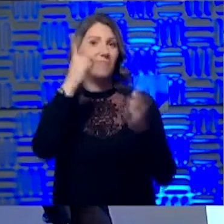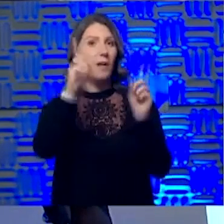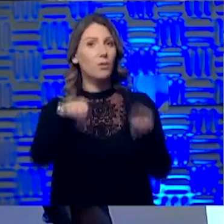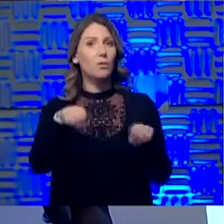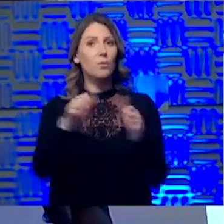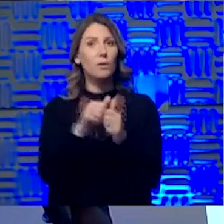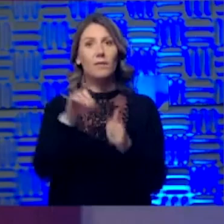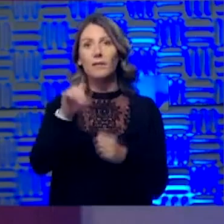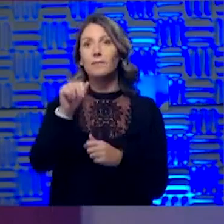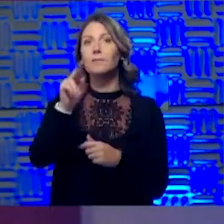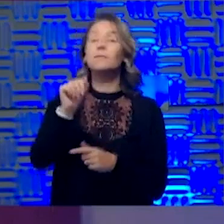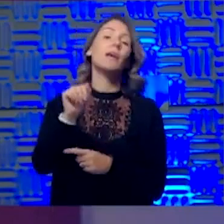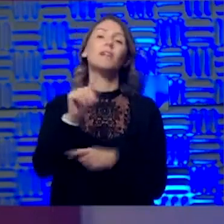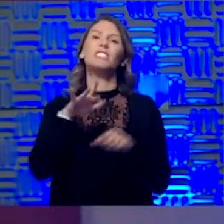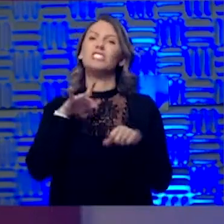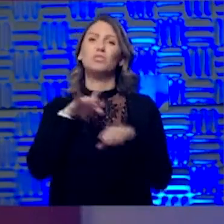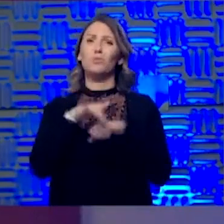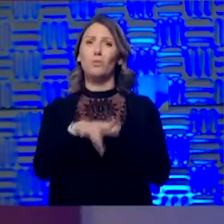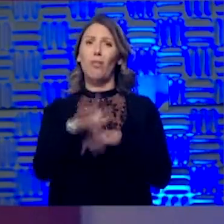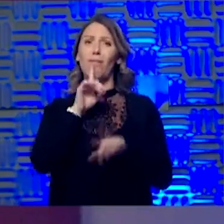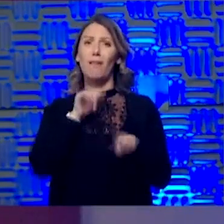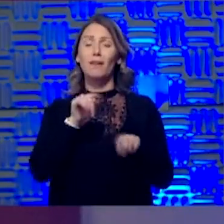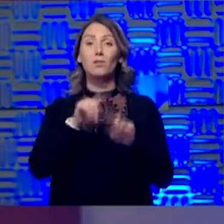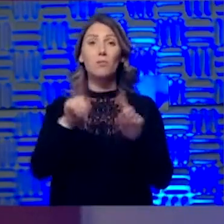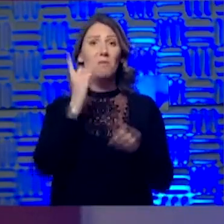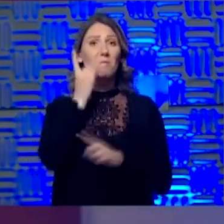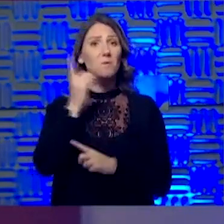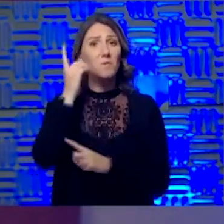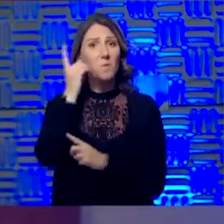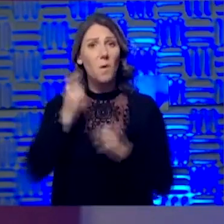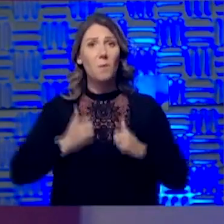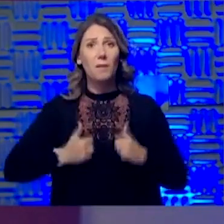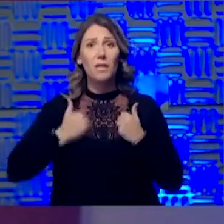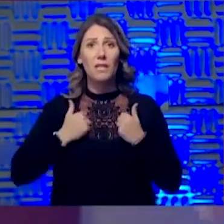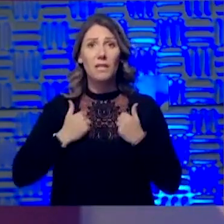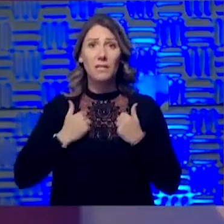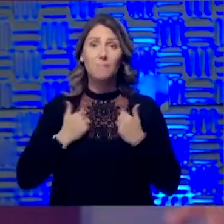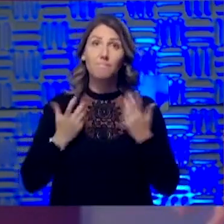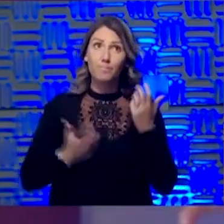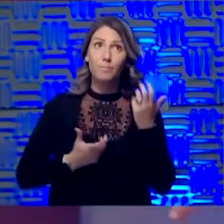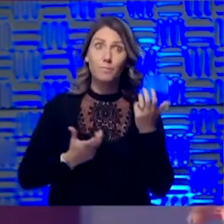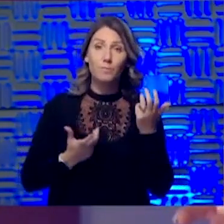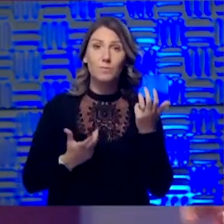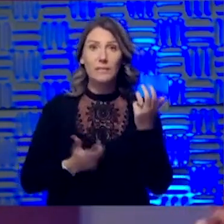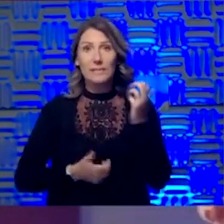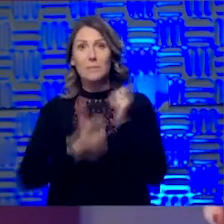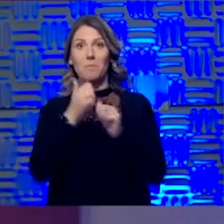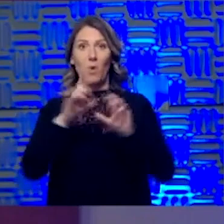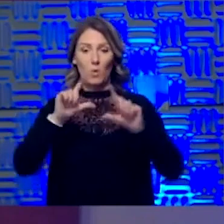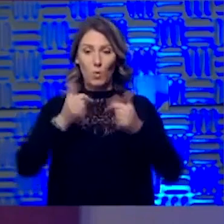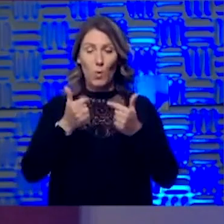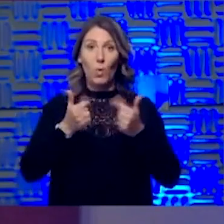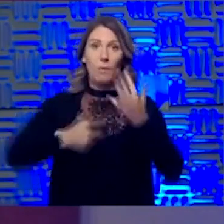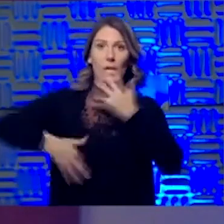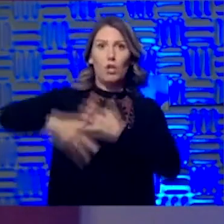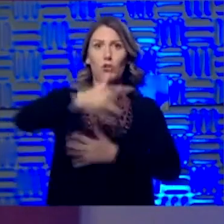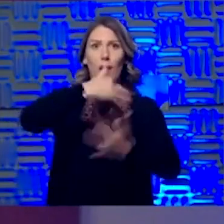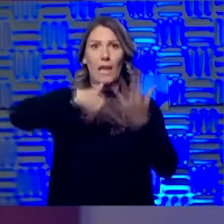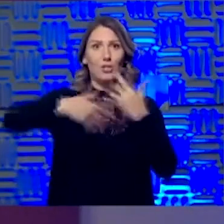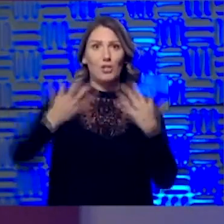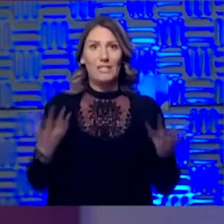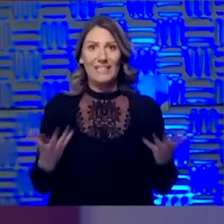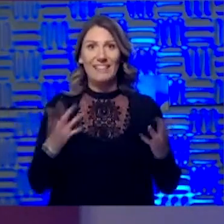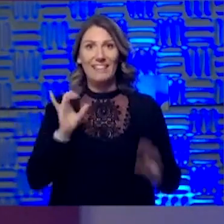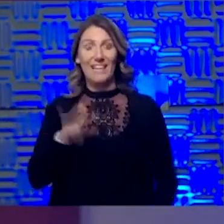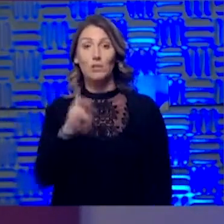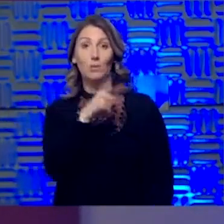to answer the question. Dorm living promotes group interaction, and I think that's the